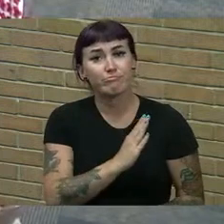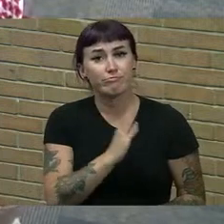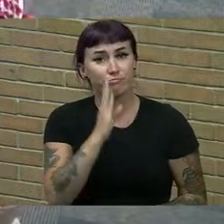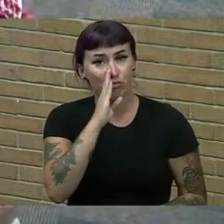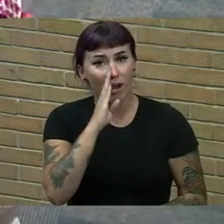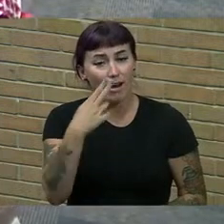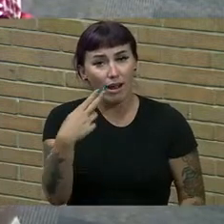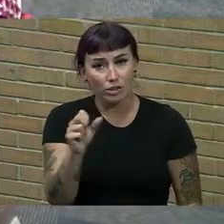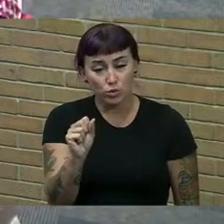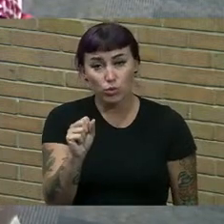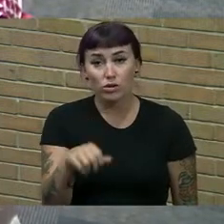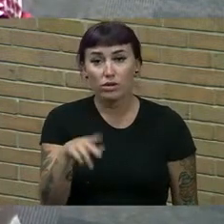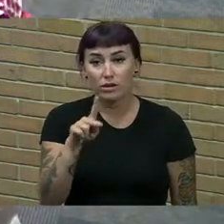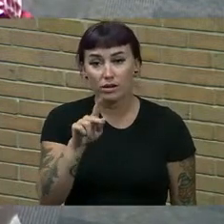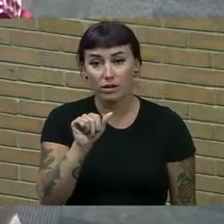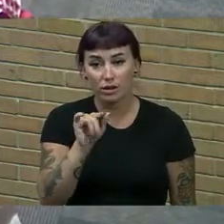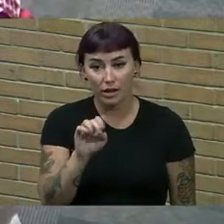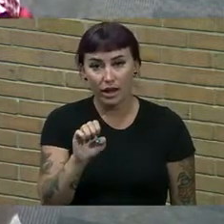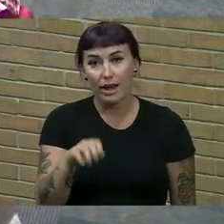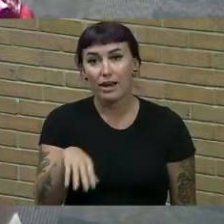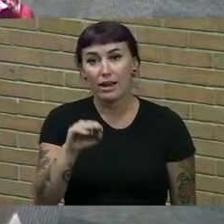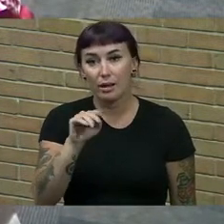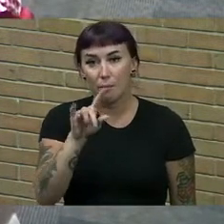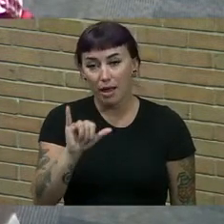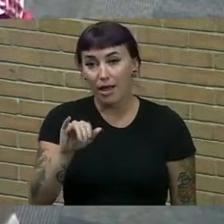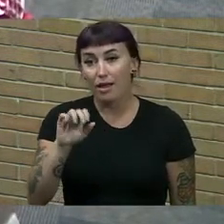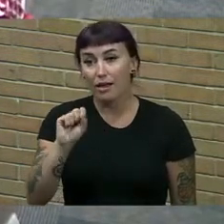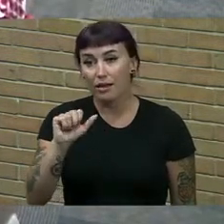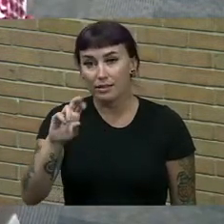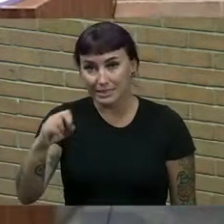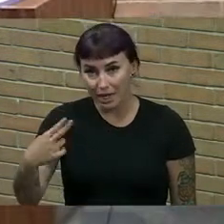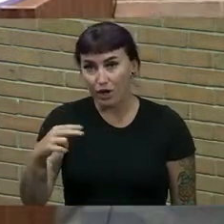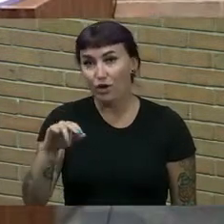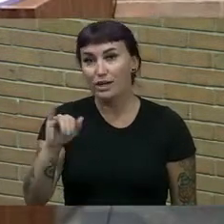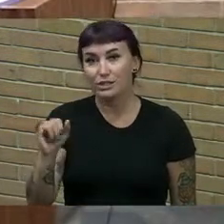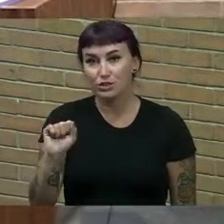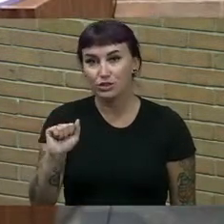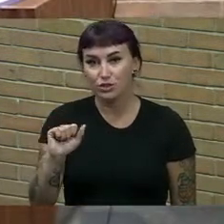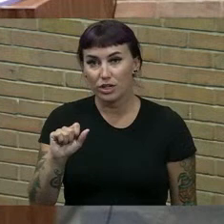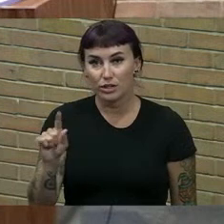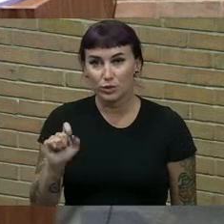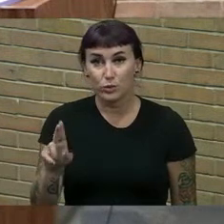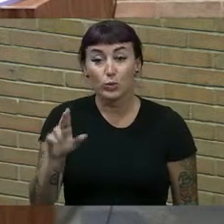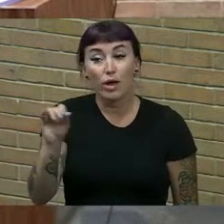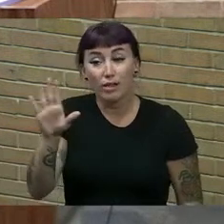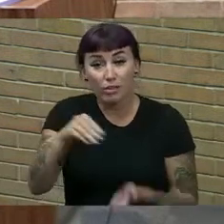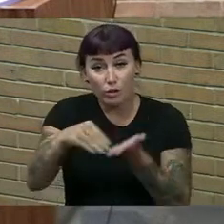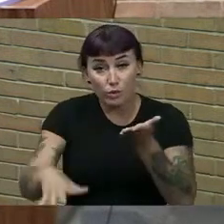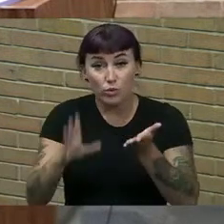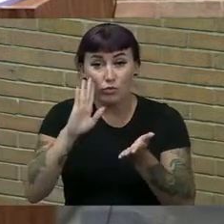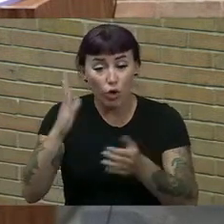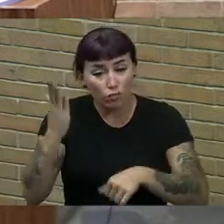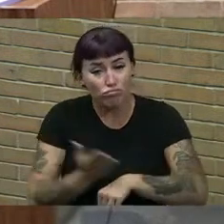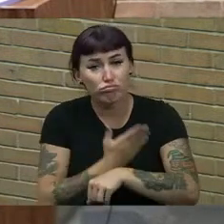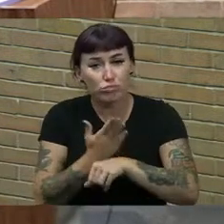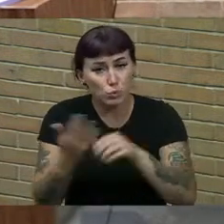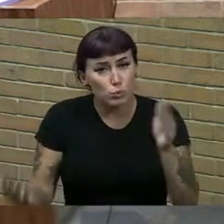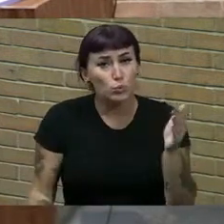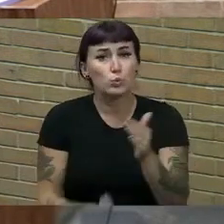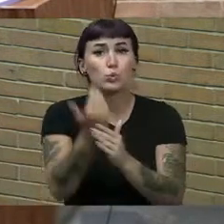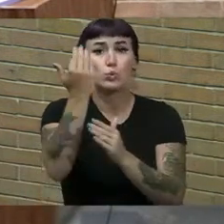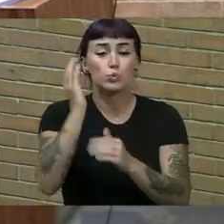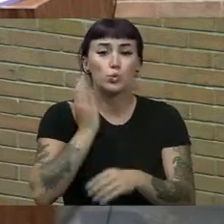School, Katie Malley and Sarah Jesu, and their students for rejuvenating our traffic signal box